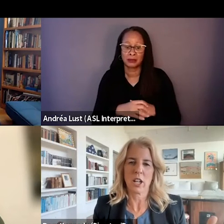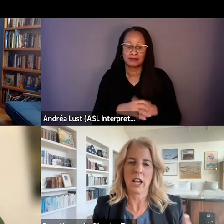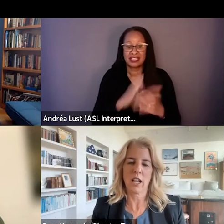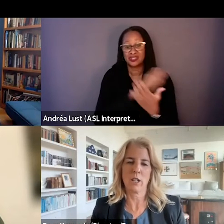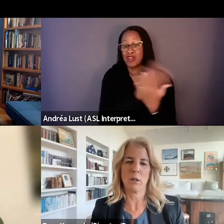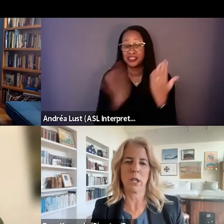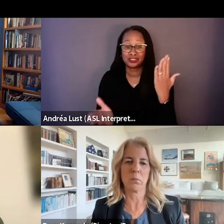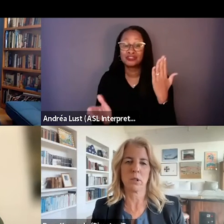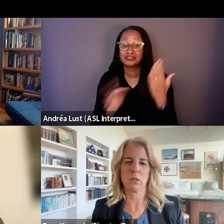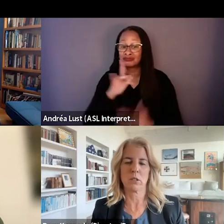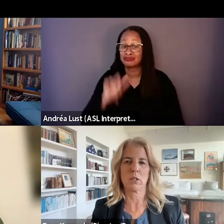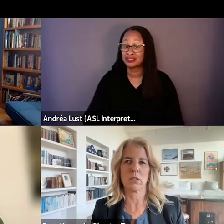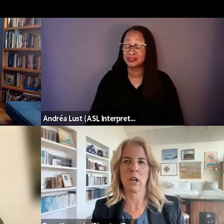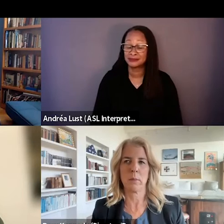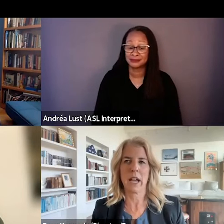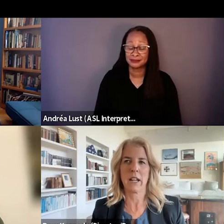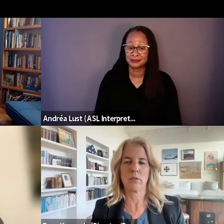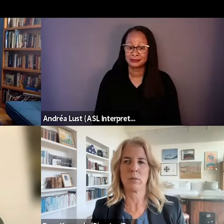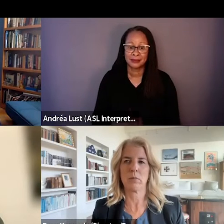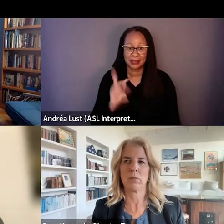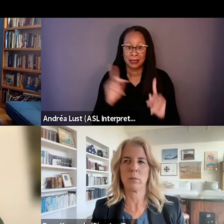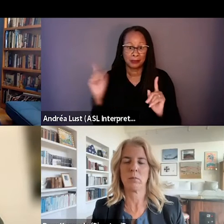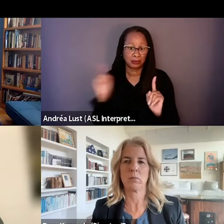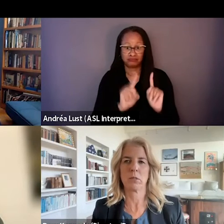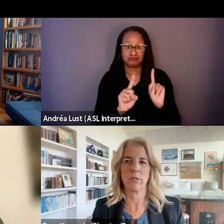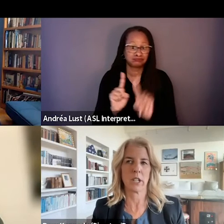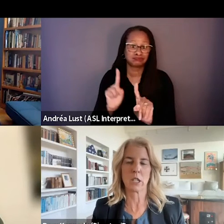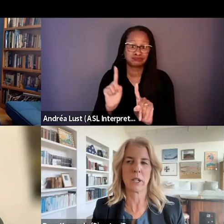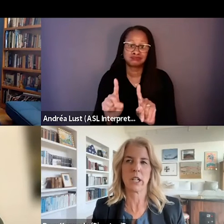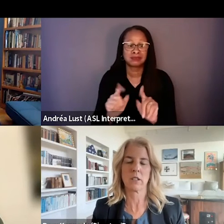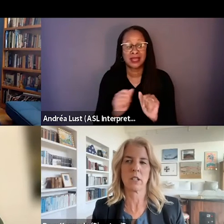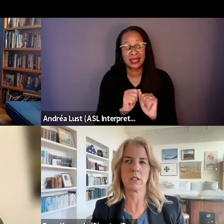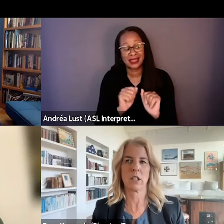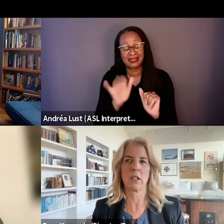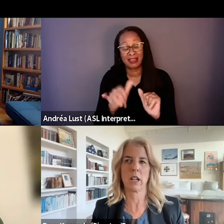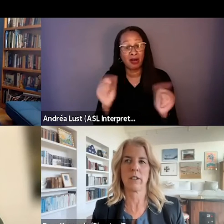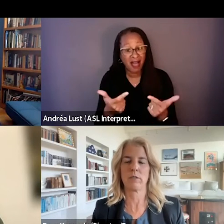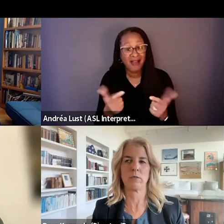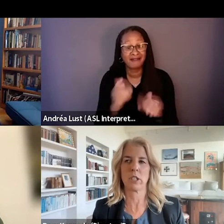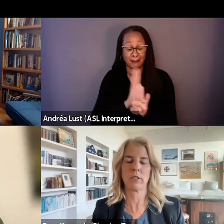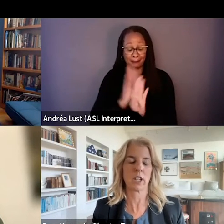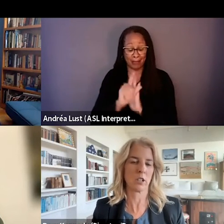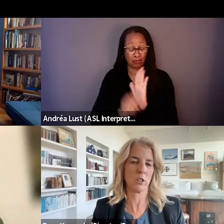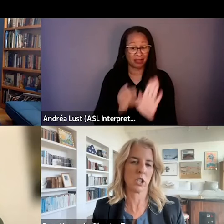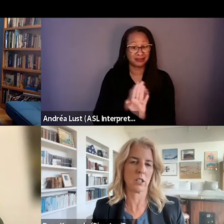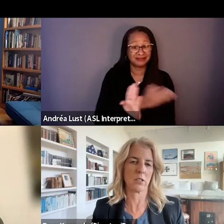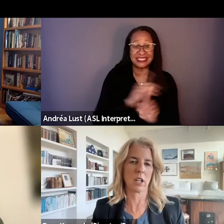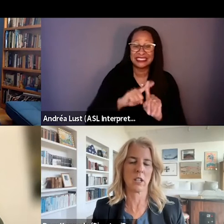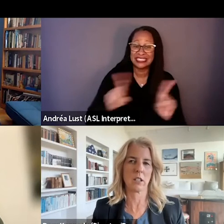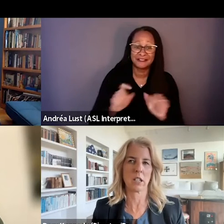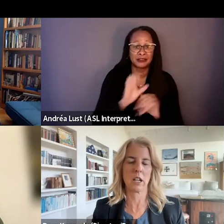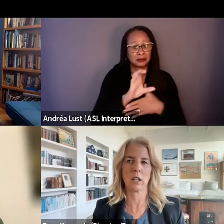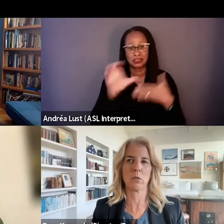range and people come at it from different experiences and have different